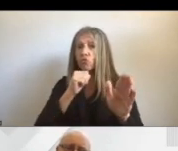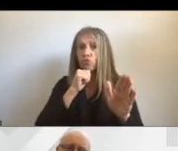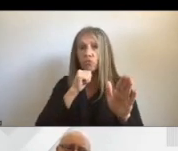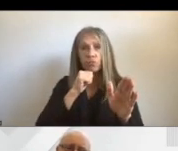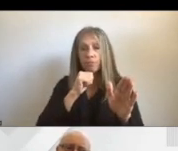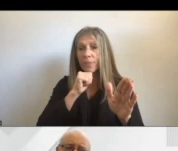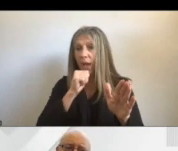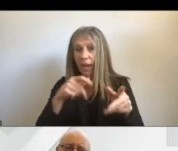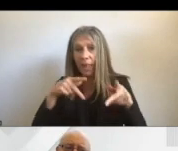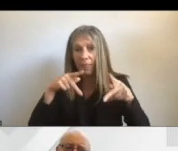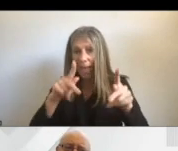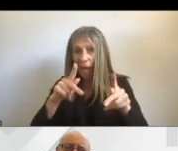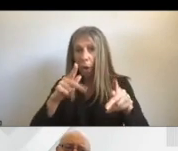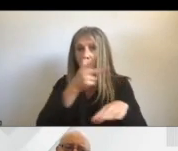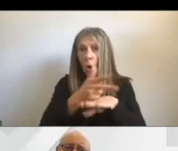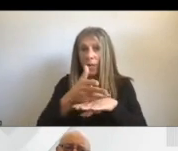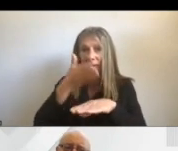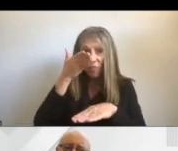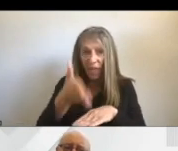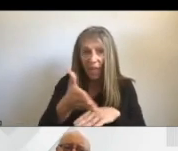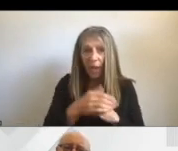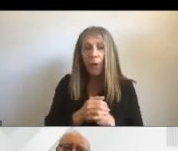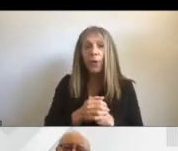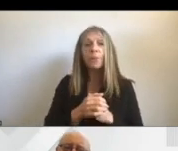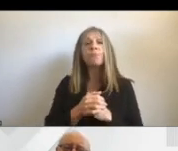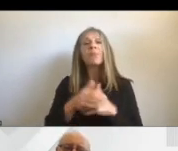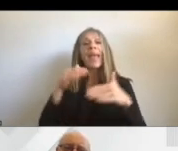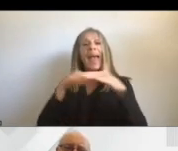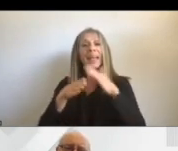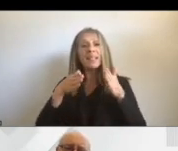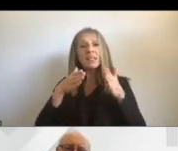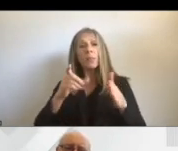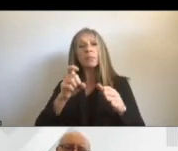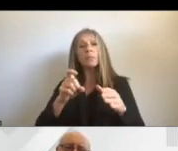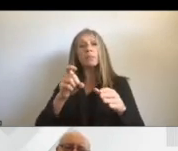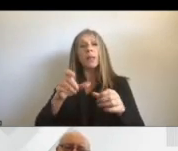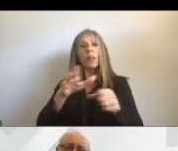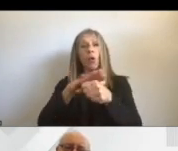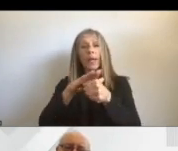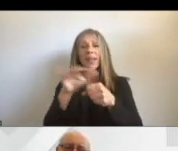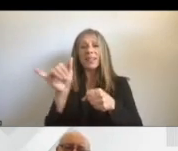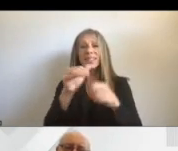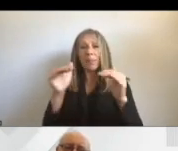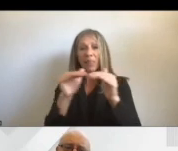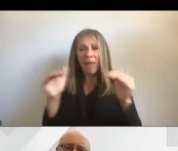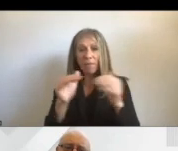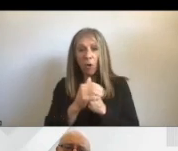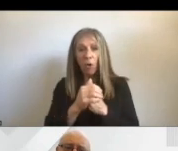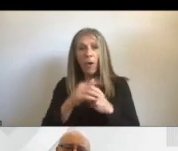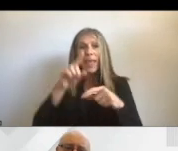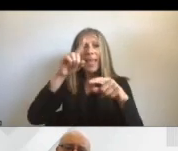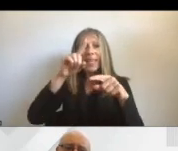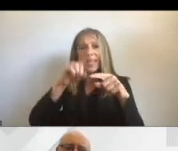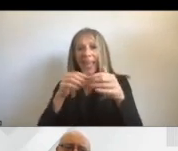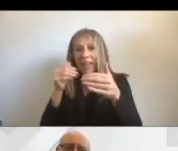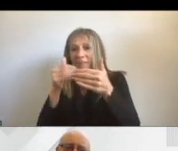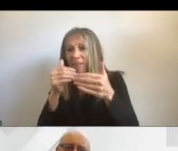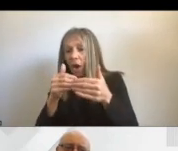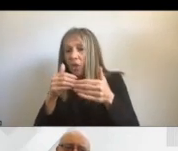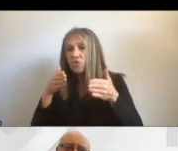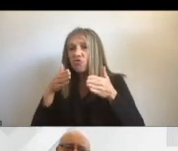You have to have a pedestrian access route connecting to this parallel parking space. Parallel on-street parking spaces